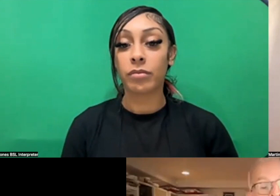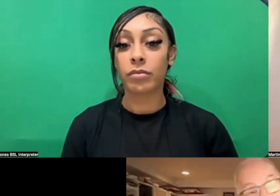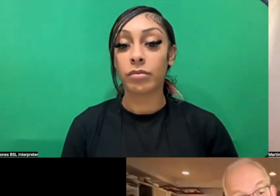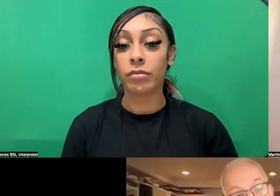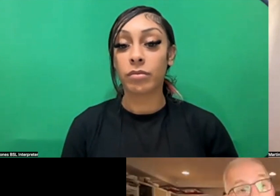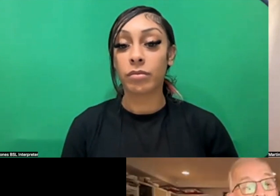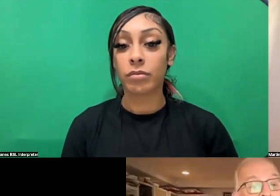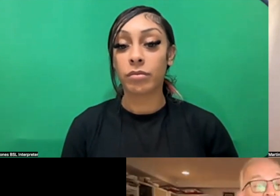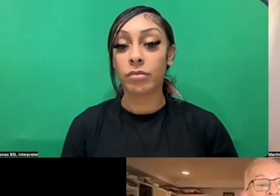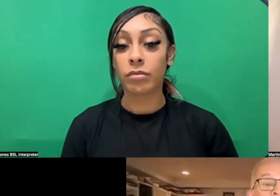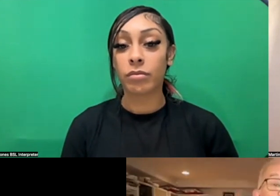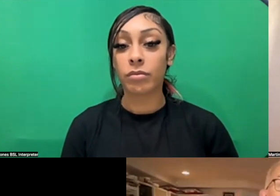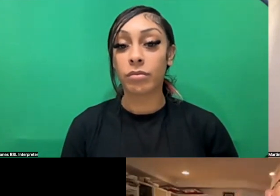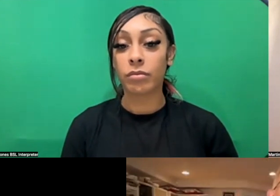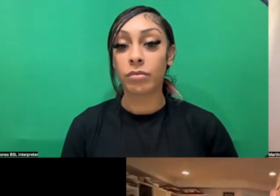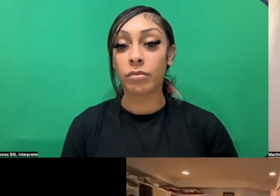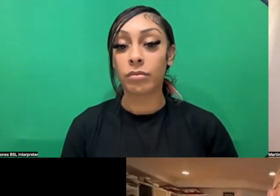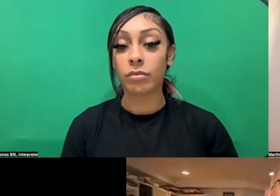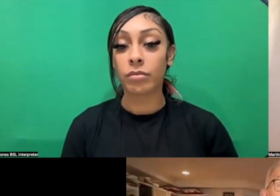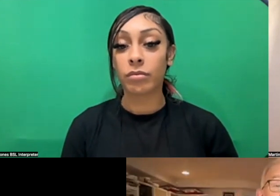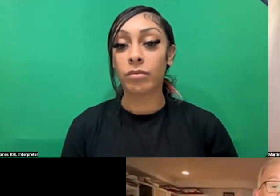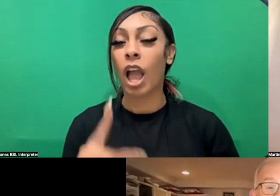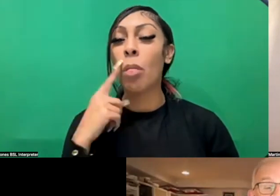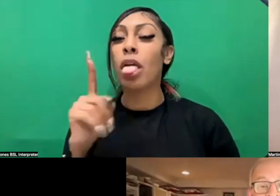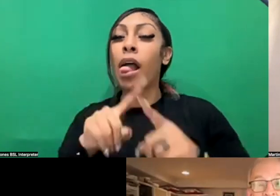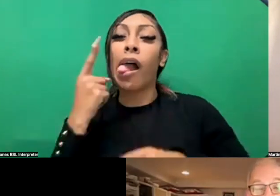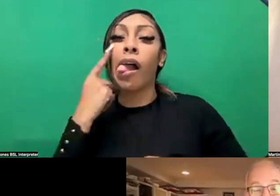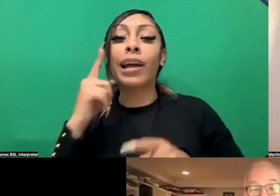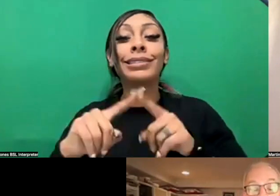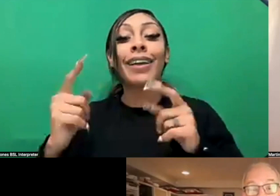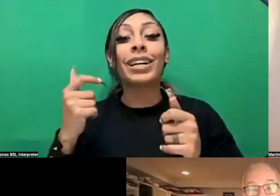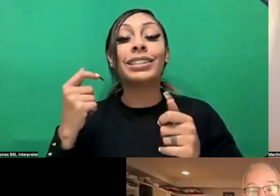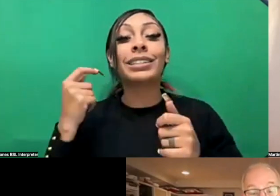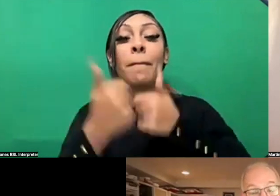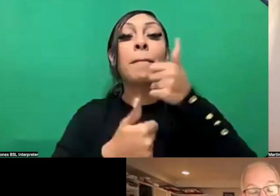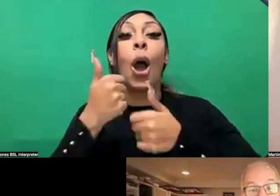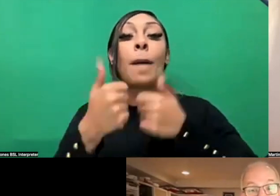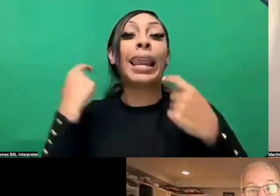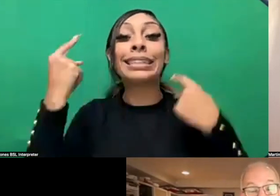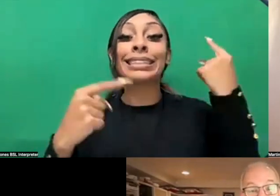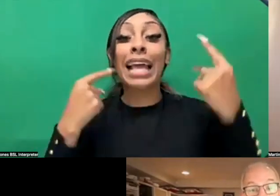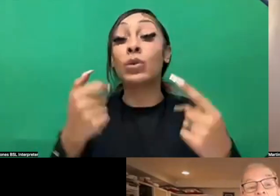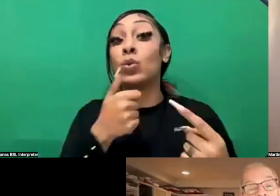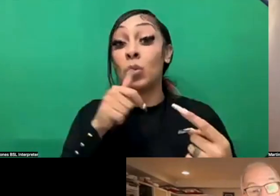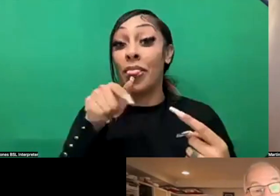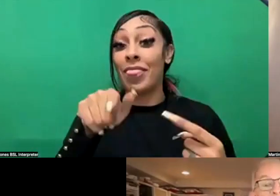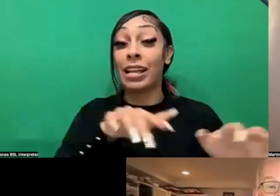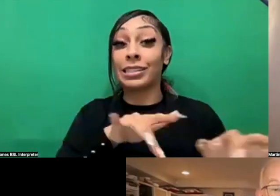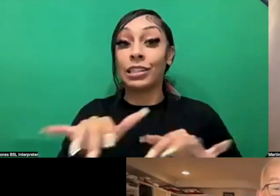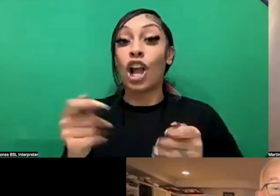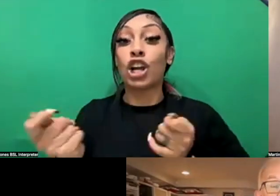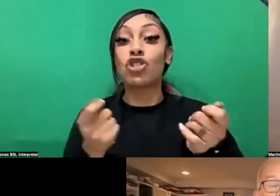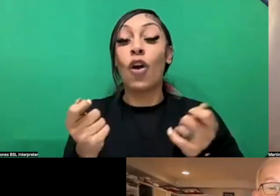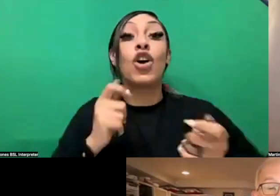Okay. Well, I'll keep going. What I'll do, another sound that's popular is using LinnStrument's expressive control for